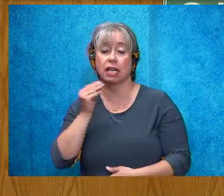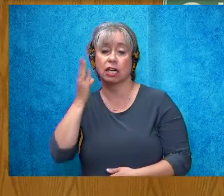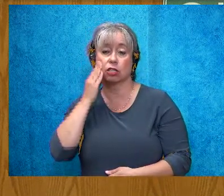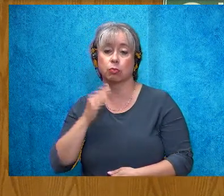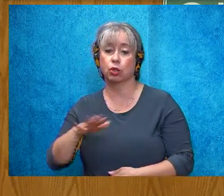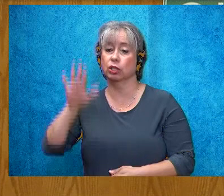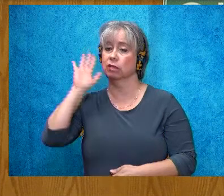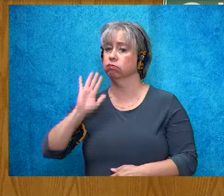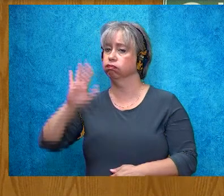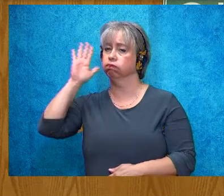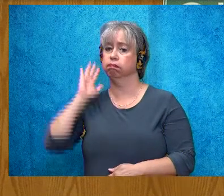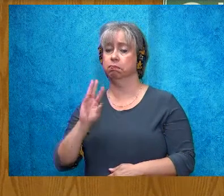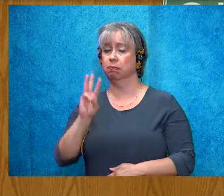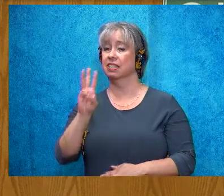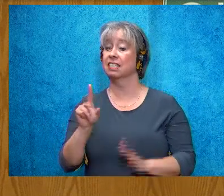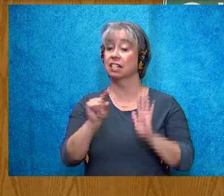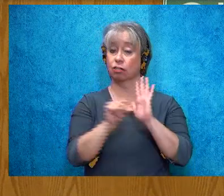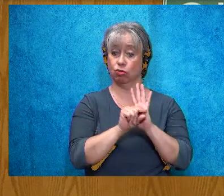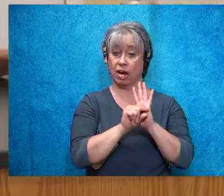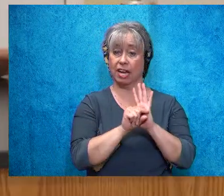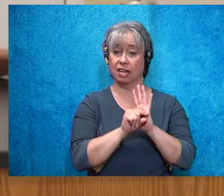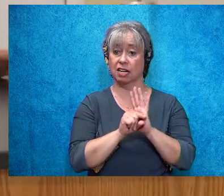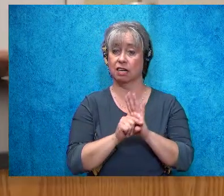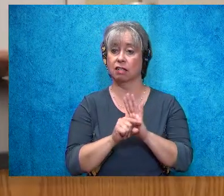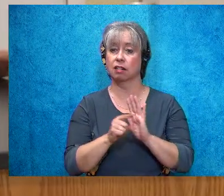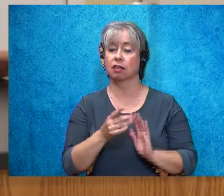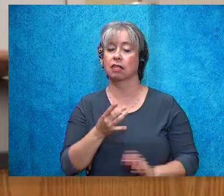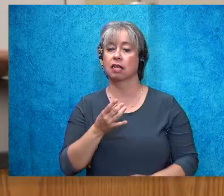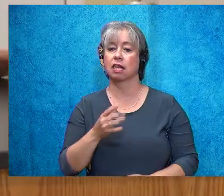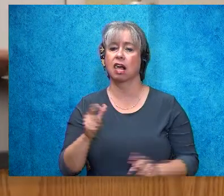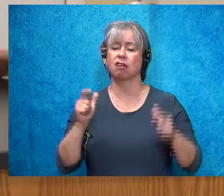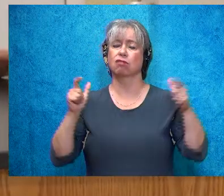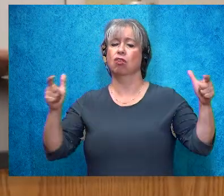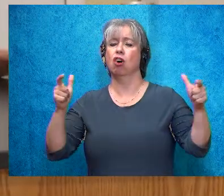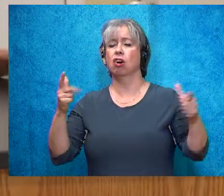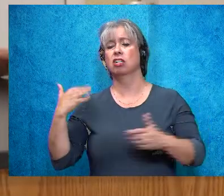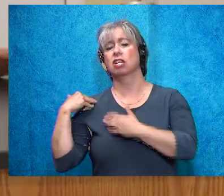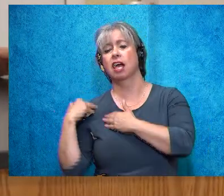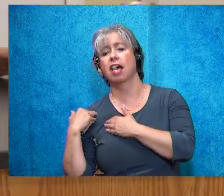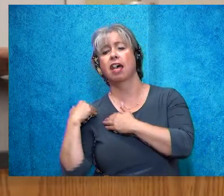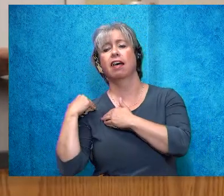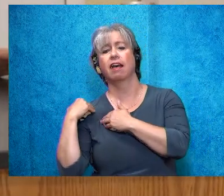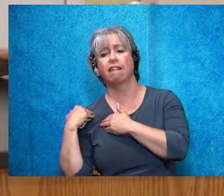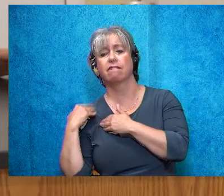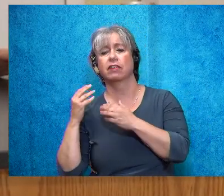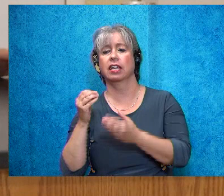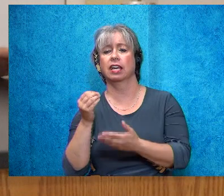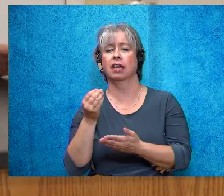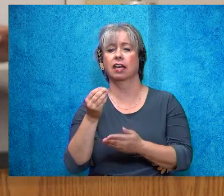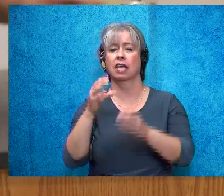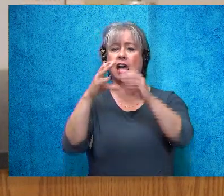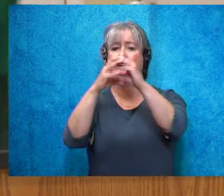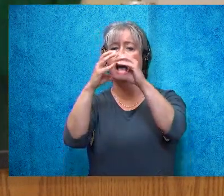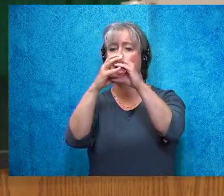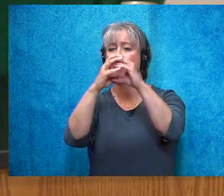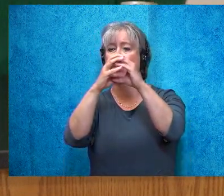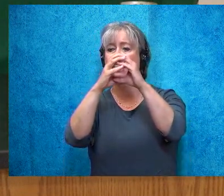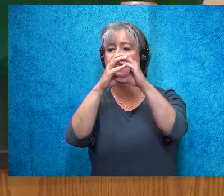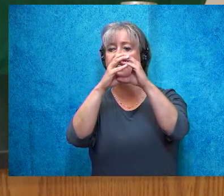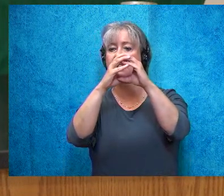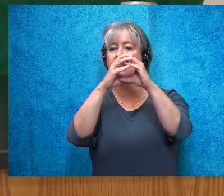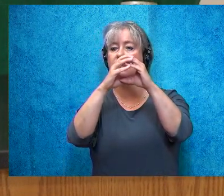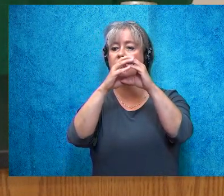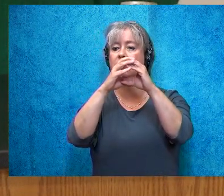Taking a large, heavy object and dropping it into some Play-Doh or some flour. If I were to look